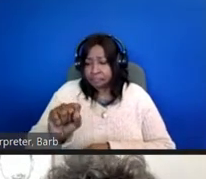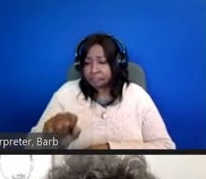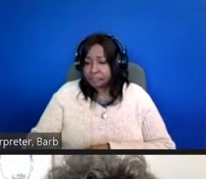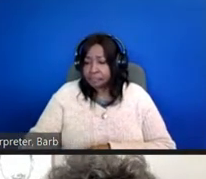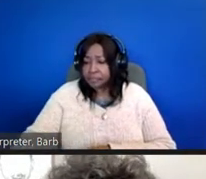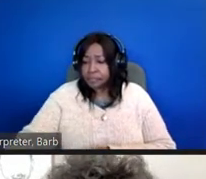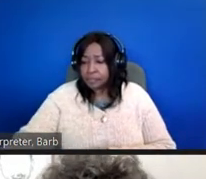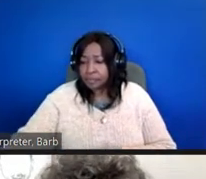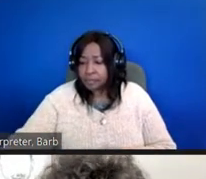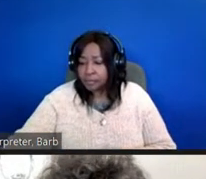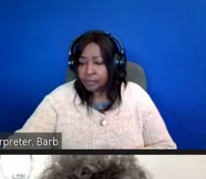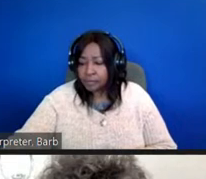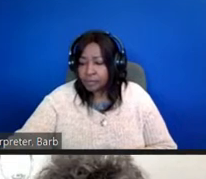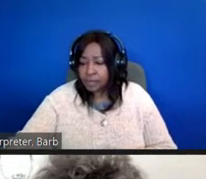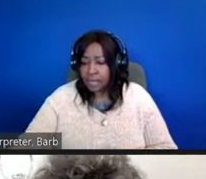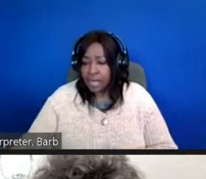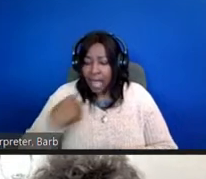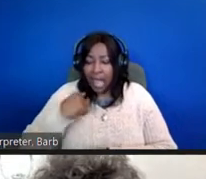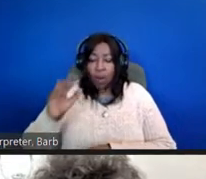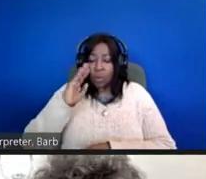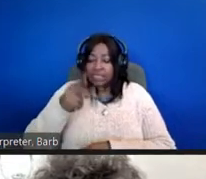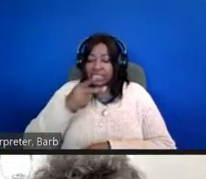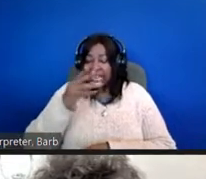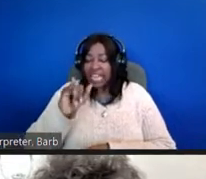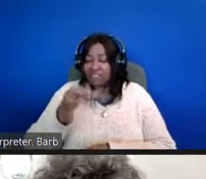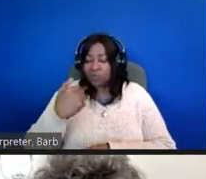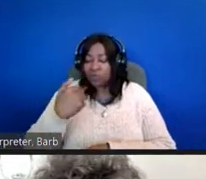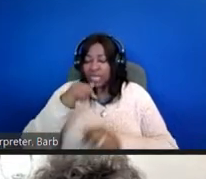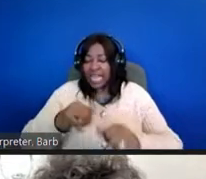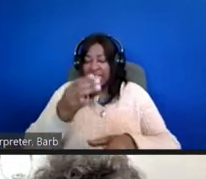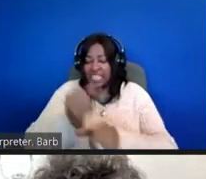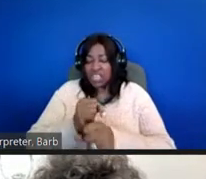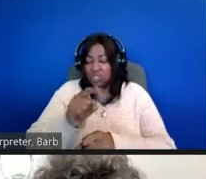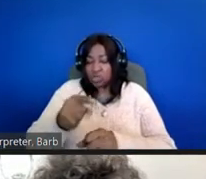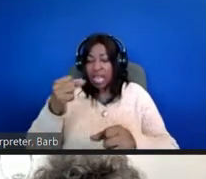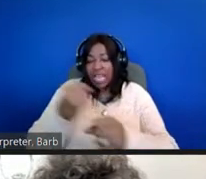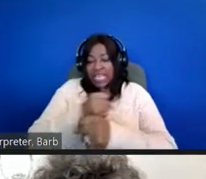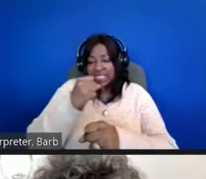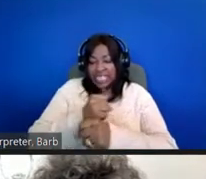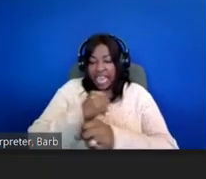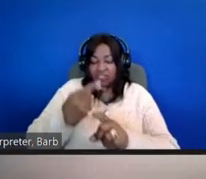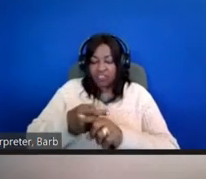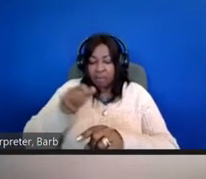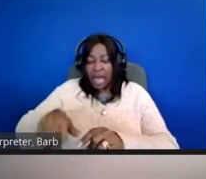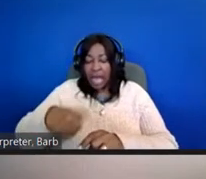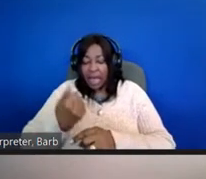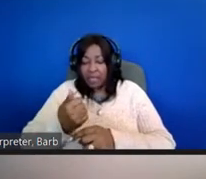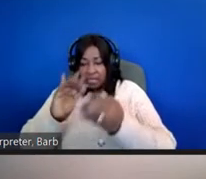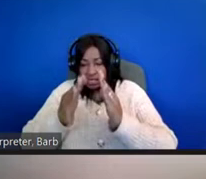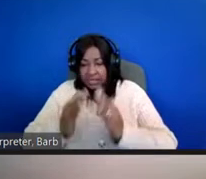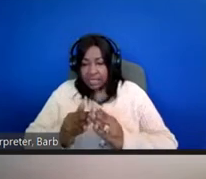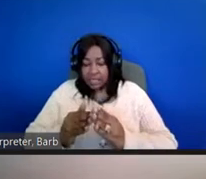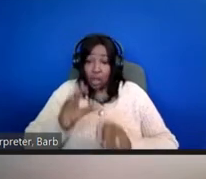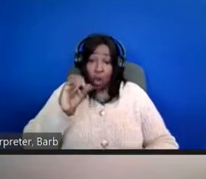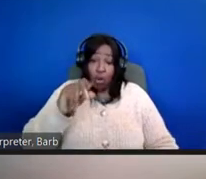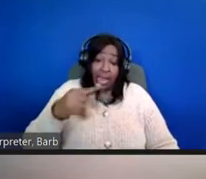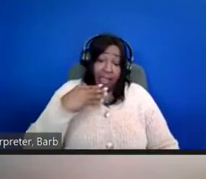I'll see if we can get you some stats from other cities. Okay. Thank you. You're welcome.